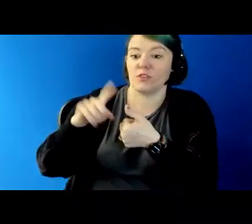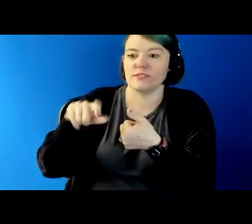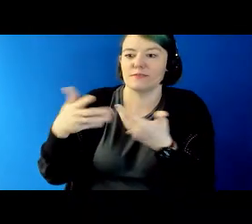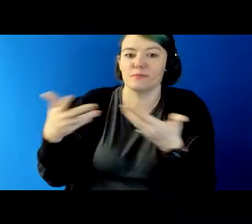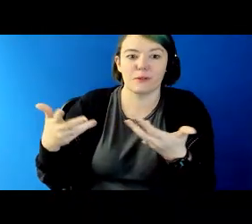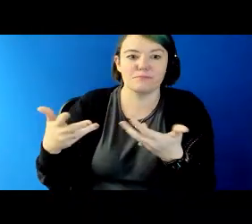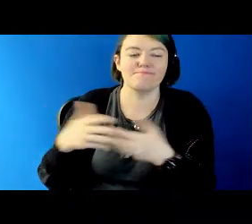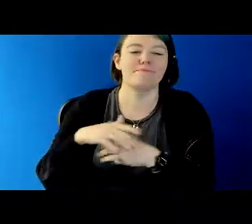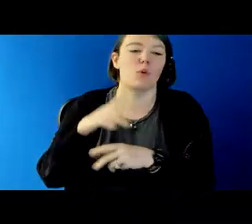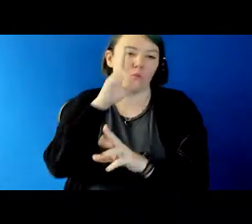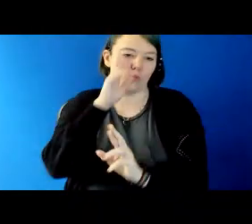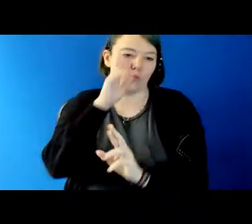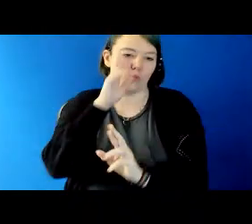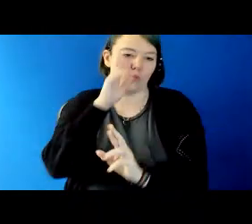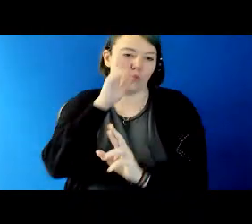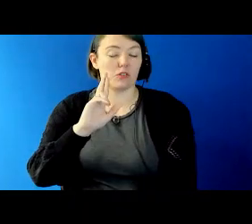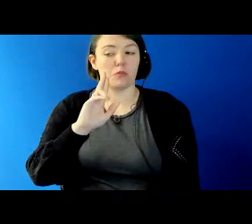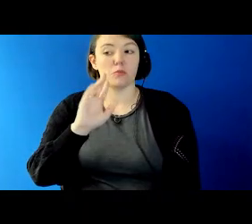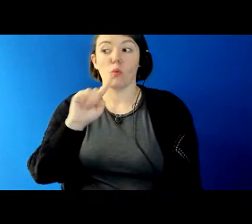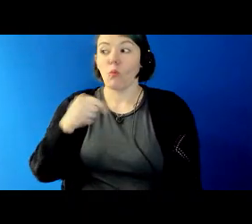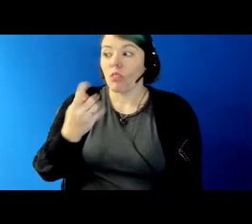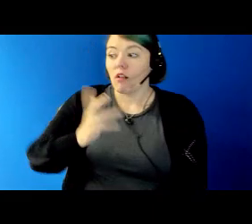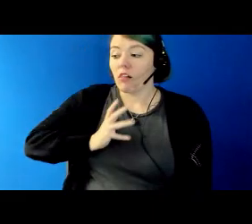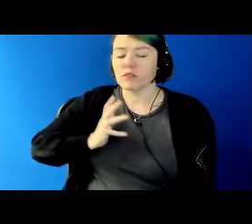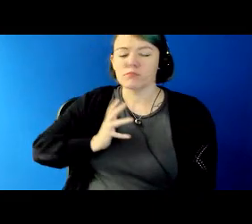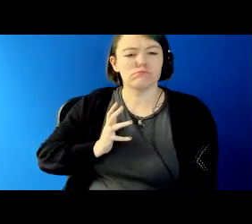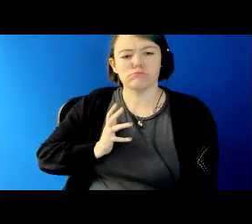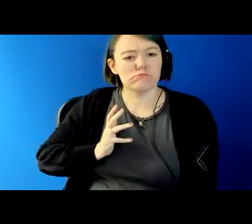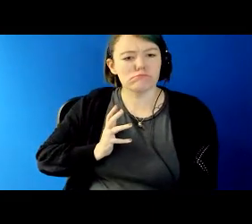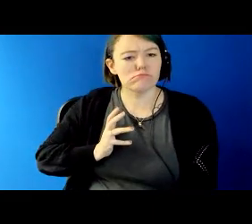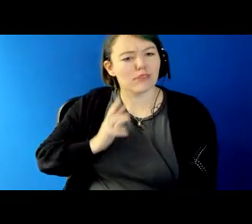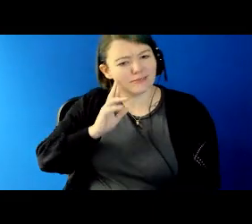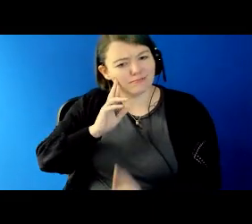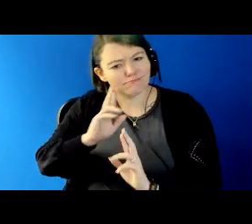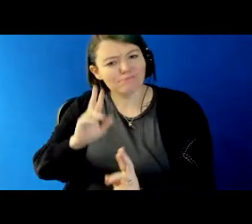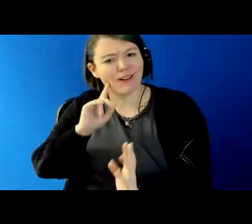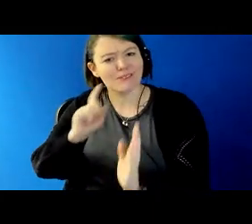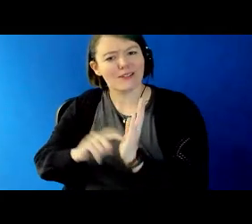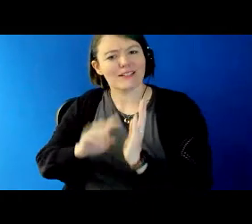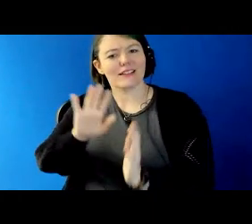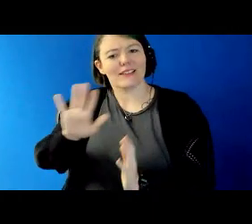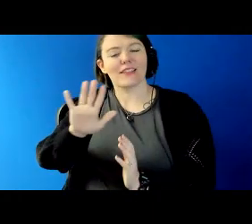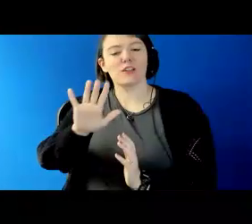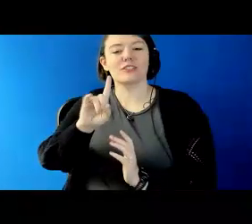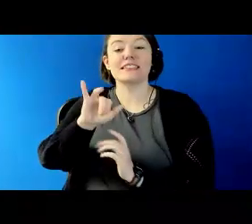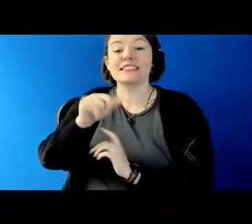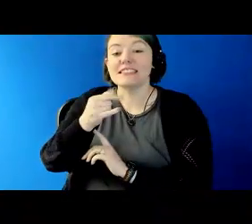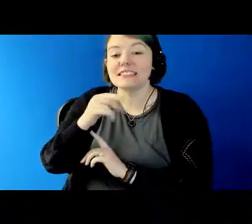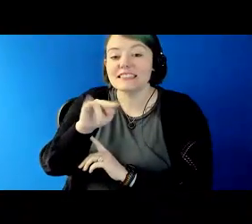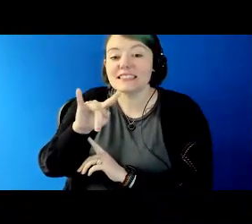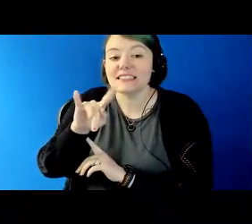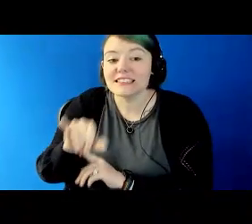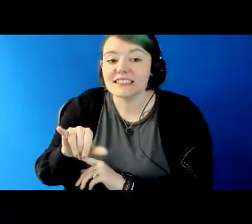being polite, it's about recognizing the inherent dignity, value, and potential of every